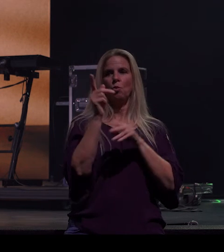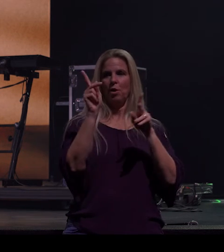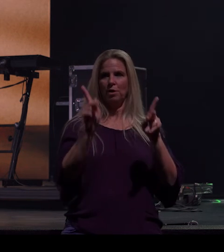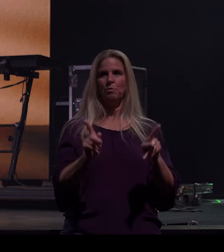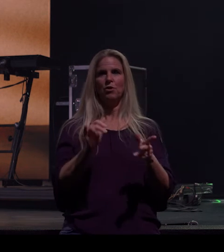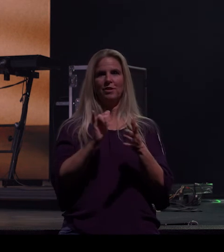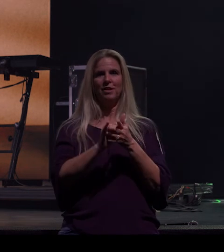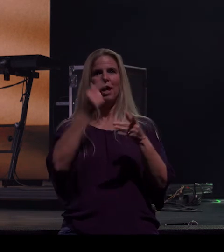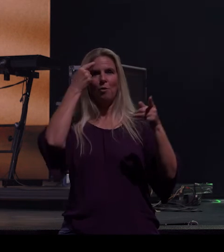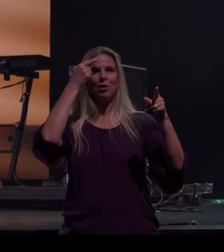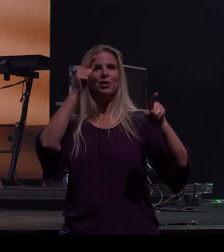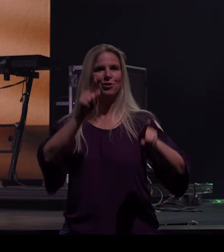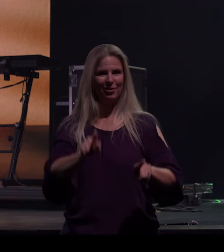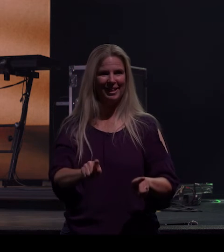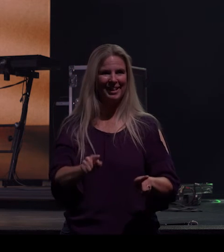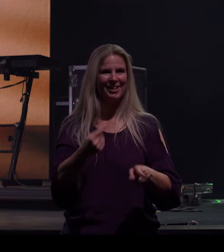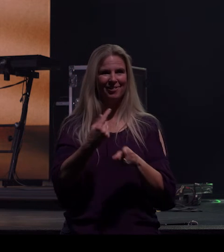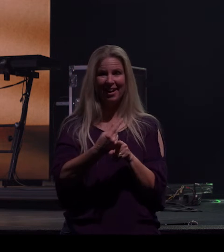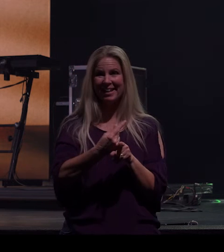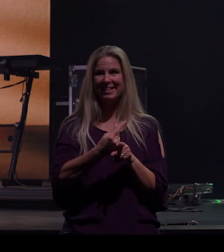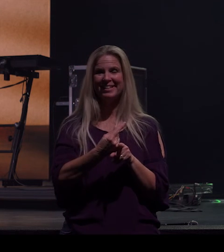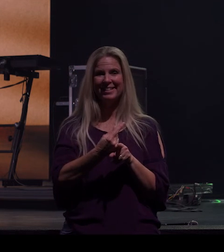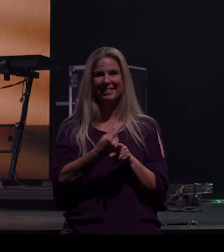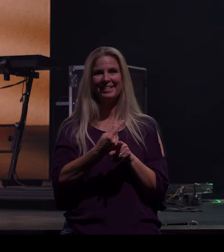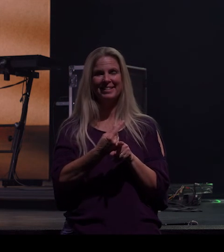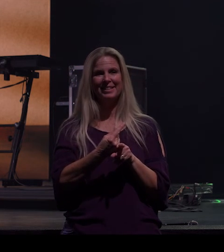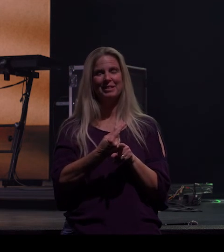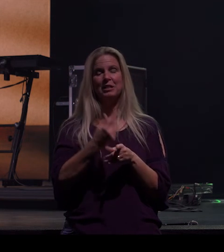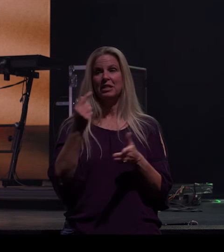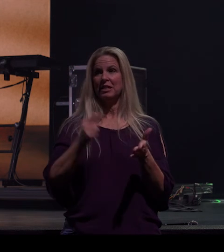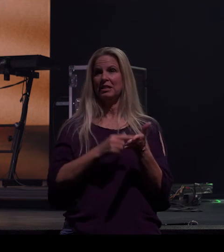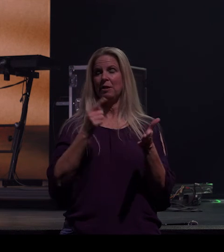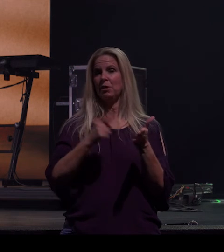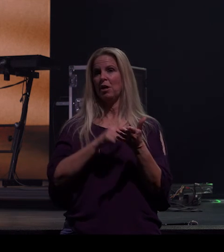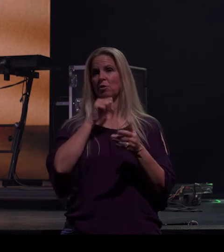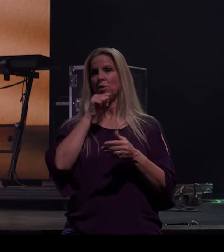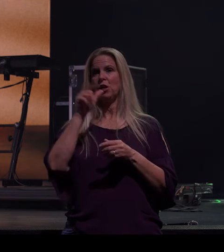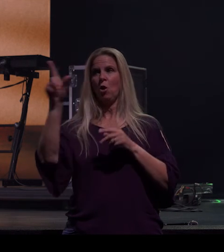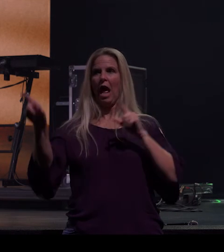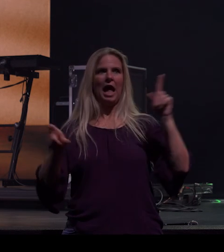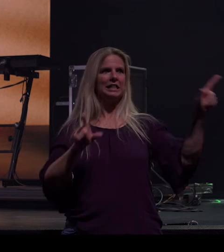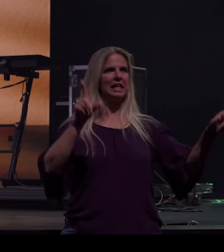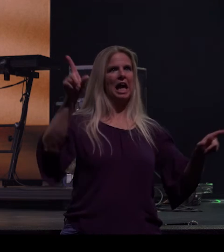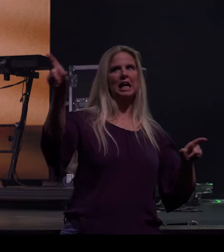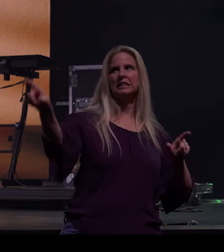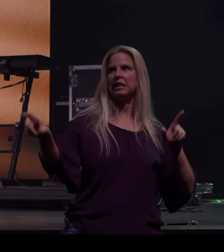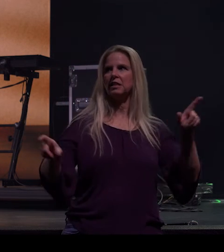do. That's what we do. Sometimes we don't ask multiple people because we think, well, I